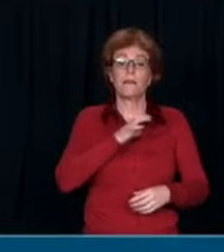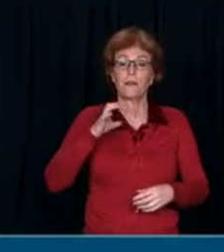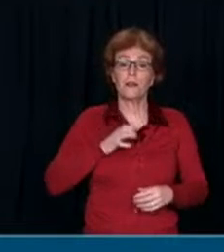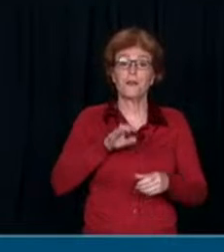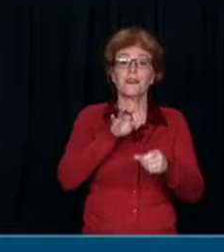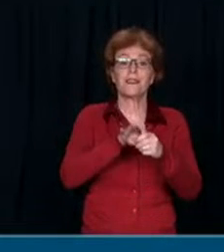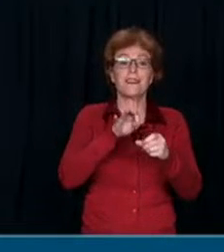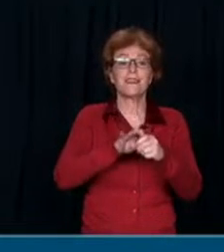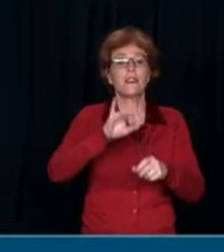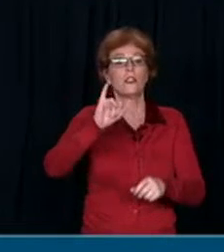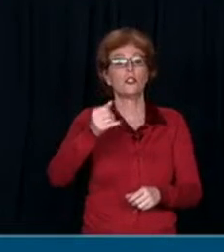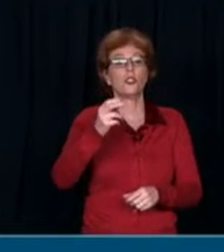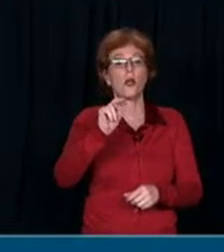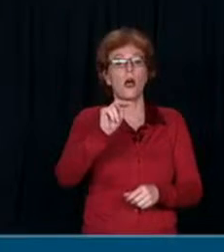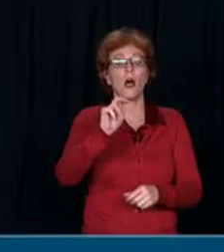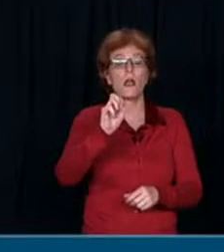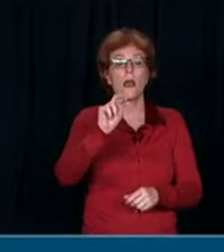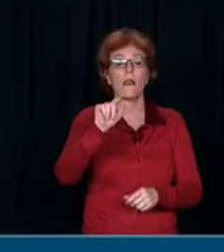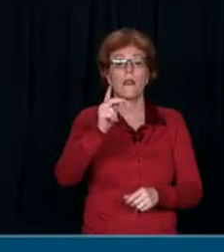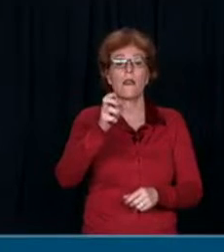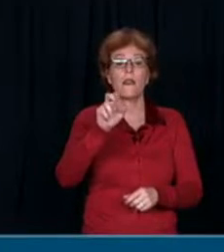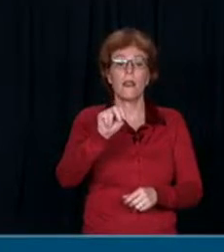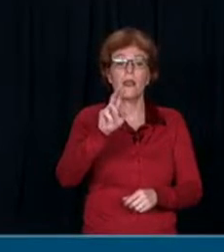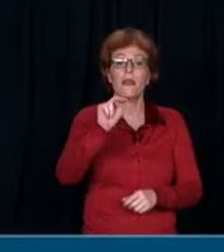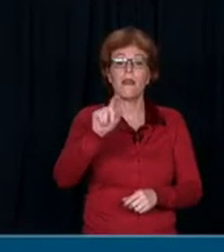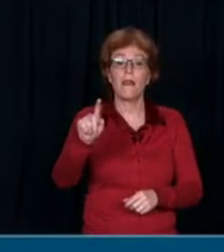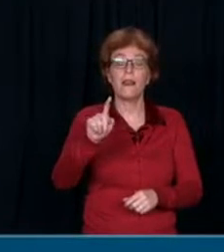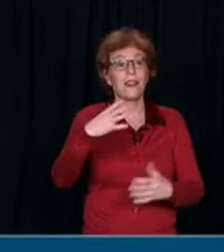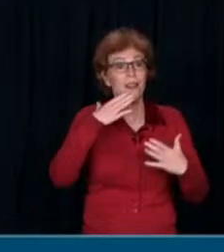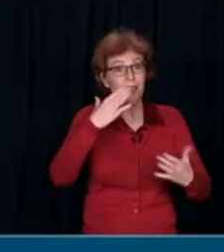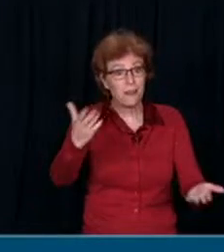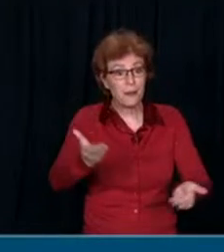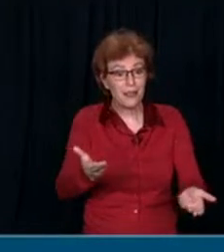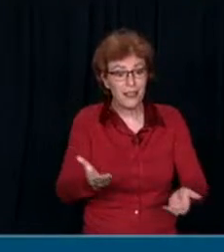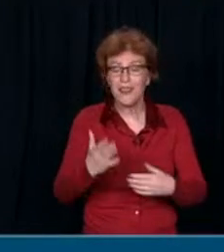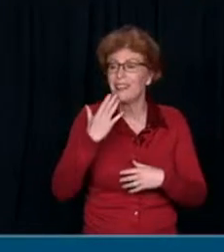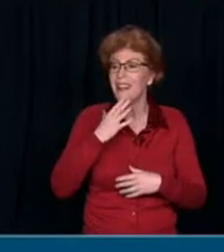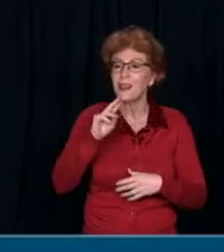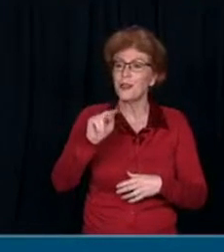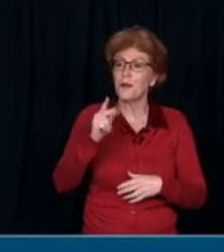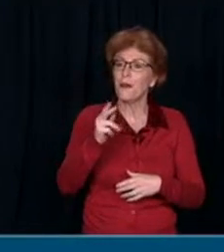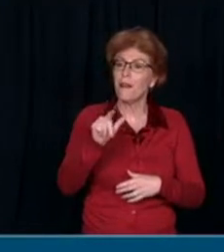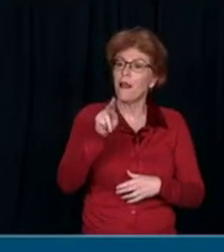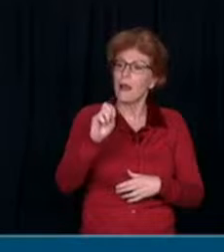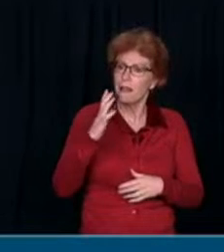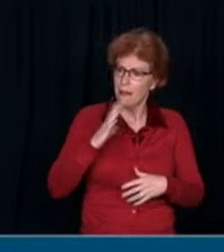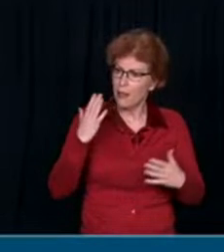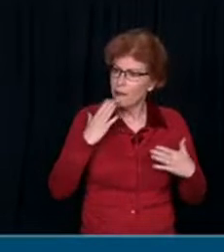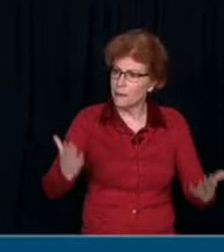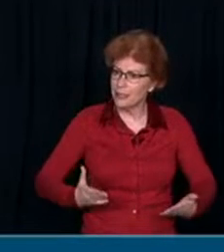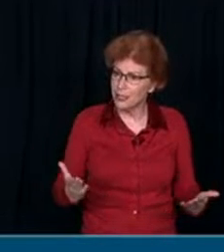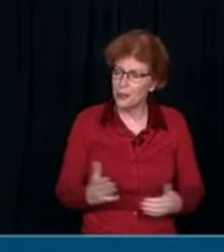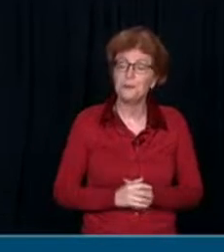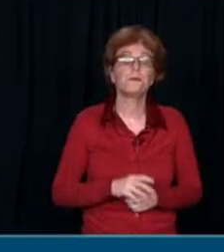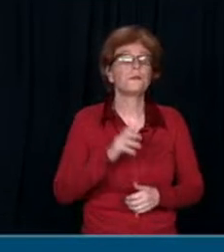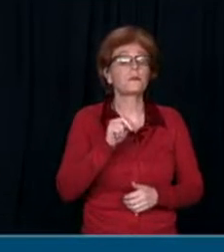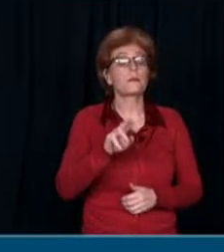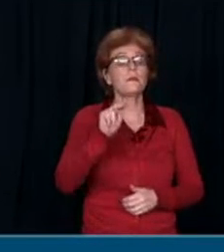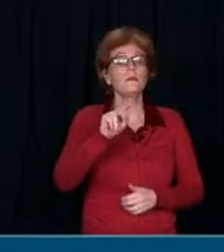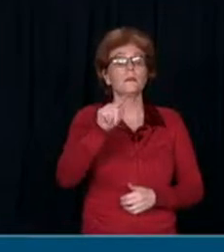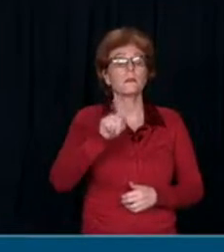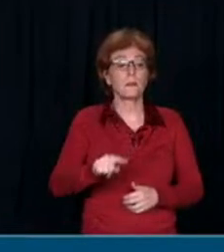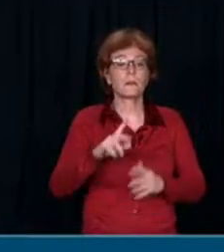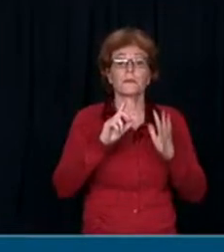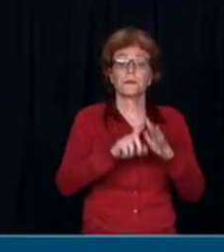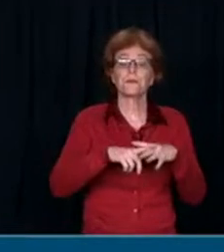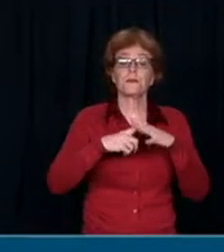Mr. Jonathan Nez. Welcome, and thank you for being here. Well, thank you, Nohelani, for having me. Appreciate it. So, Mr. Nez, we are going to